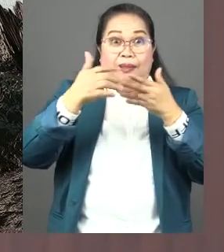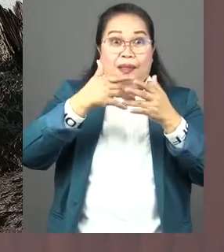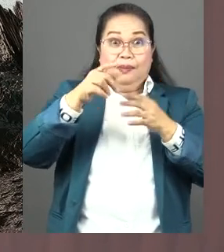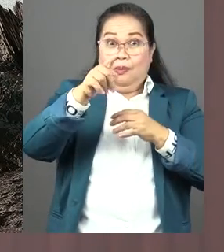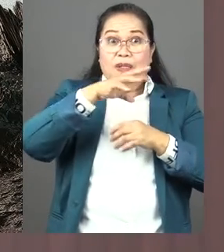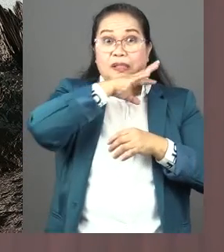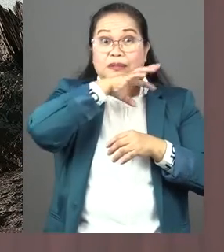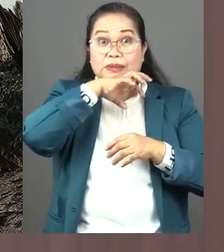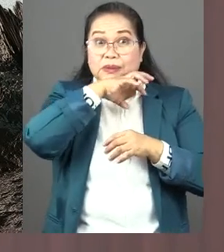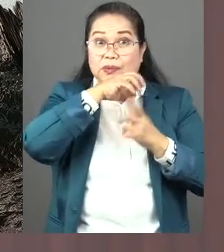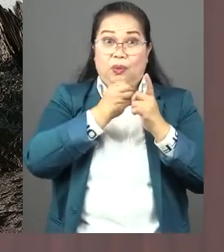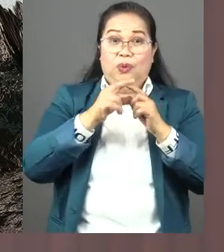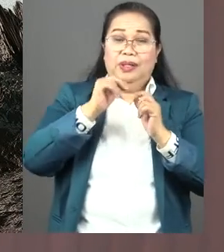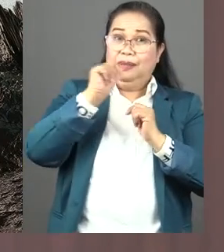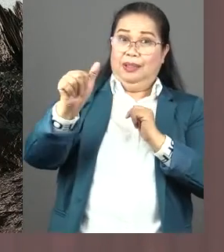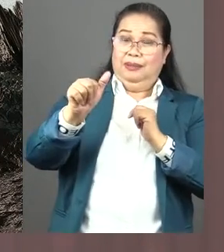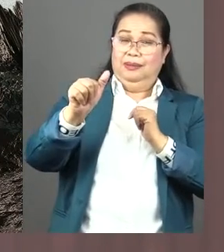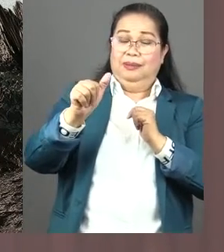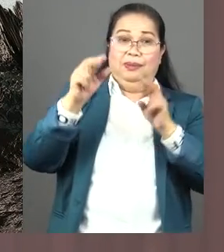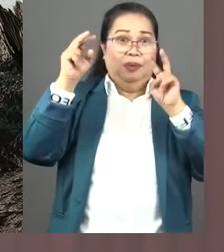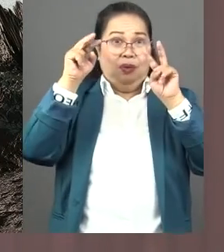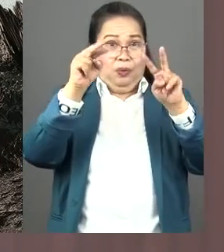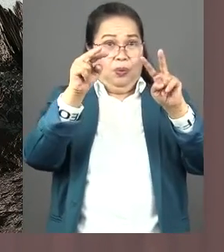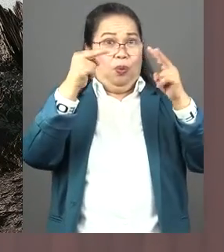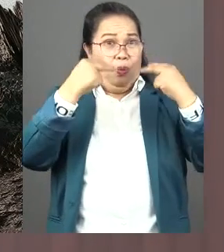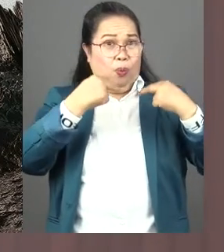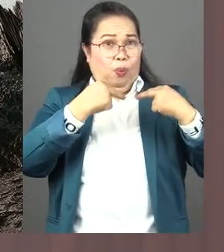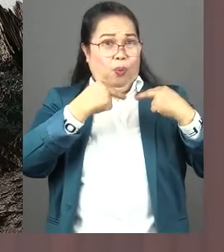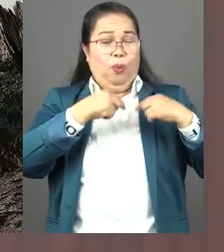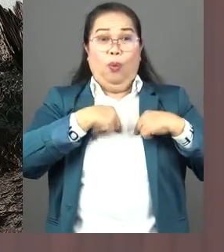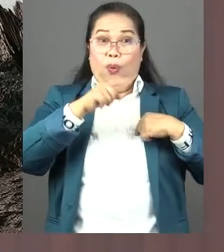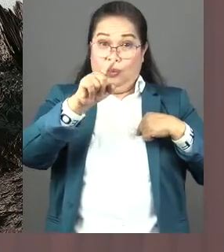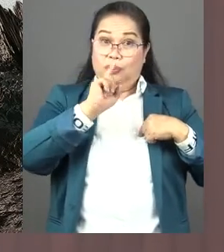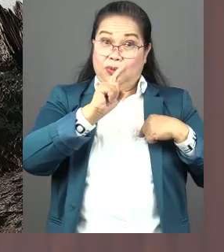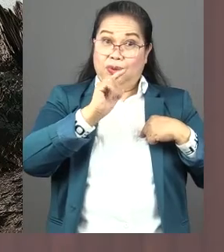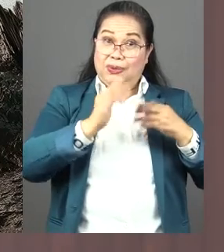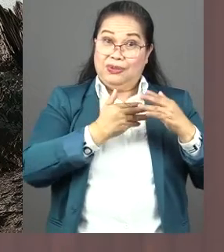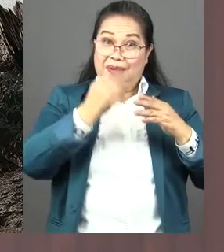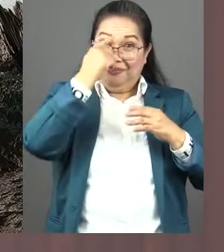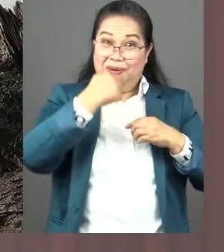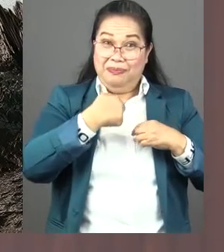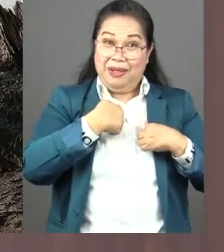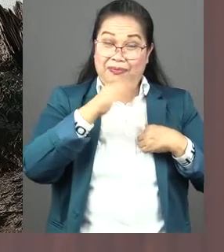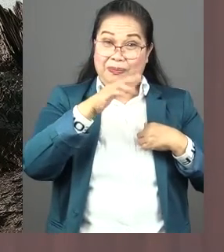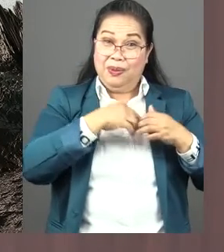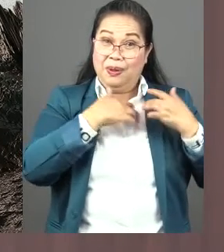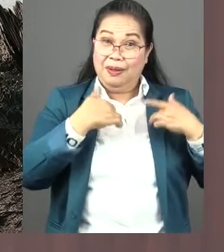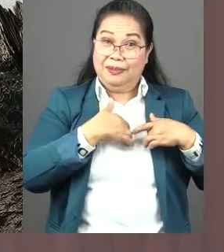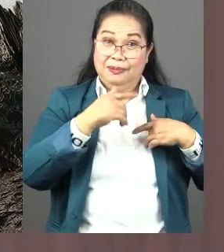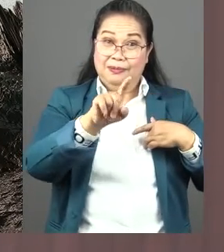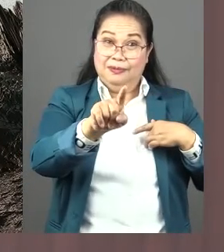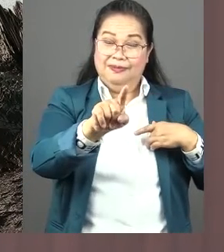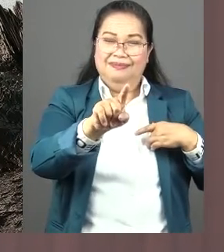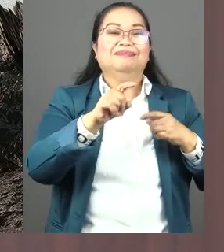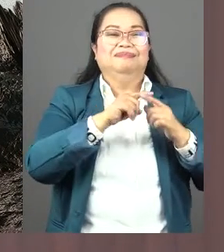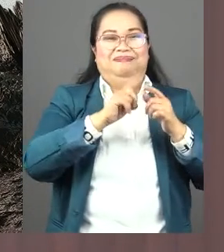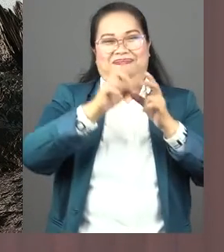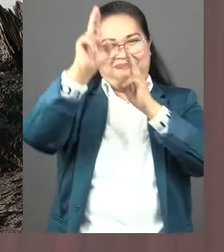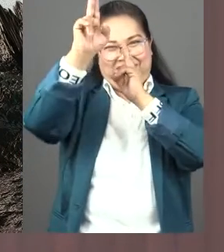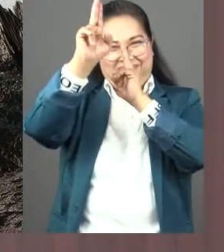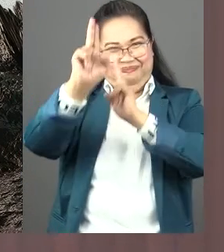of tune. He just looks at you and says, are you really singing that song for me? It's from your heart? He's